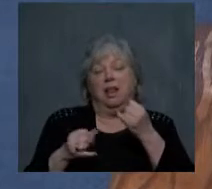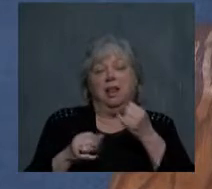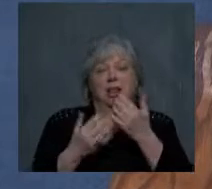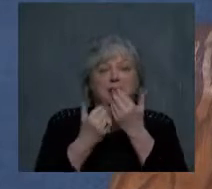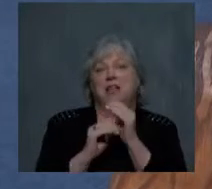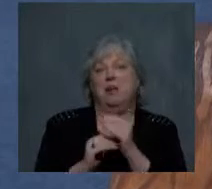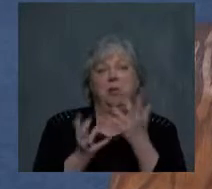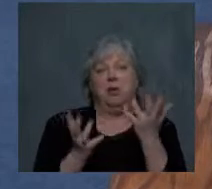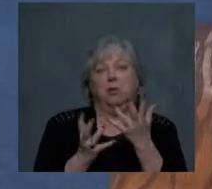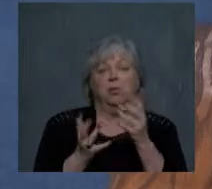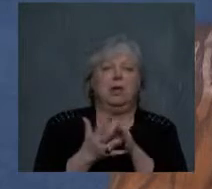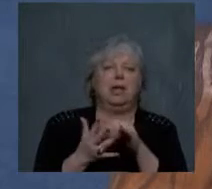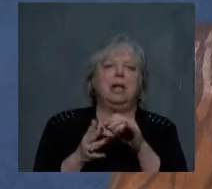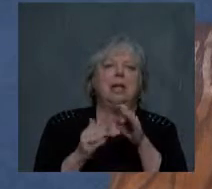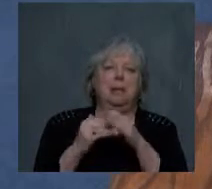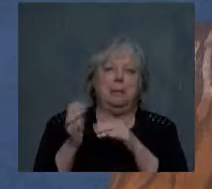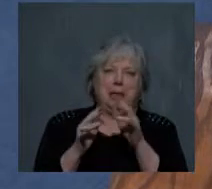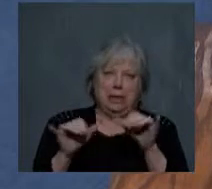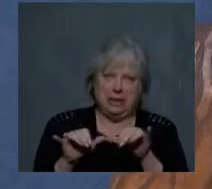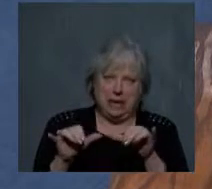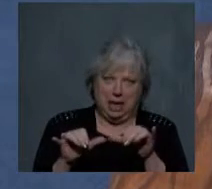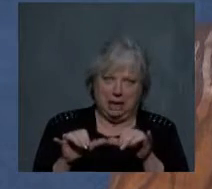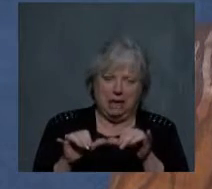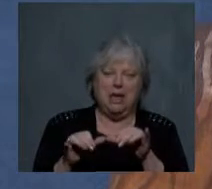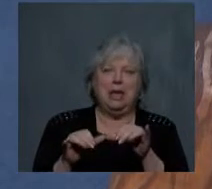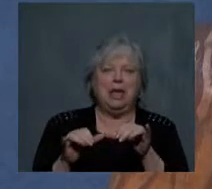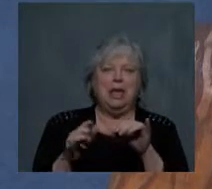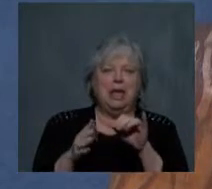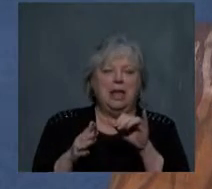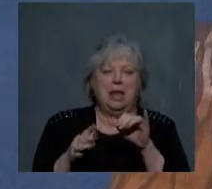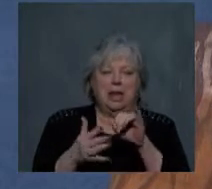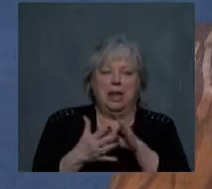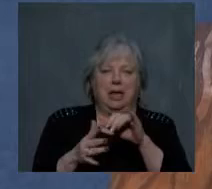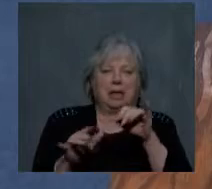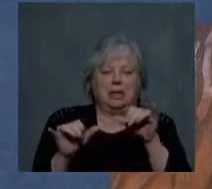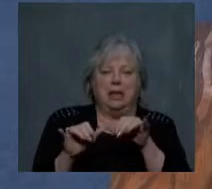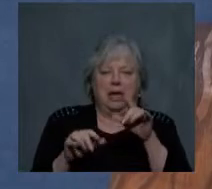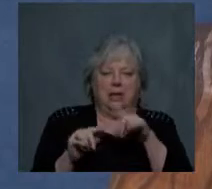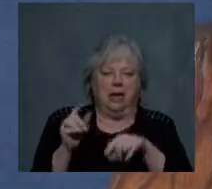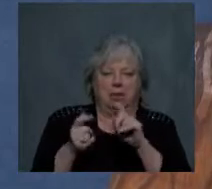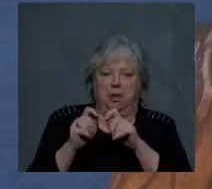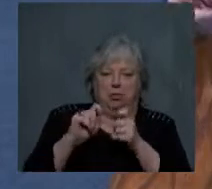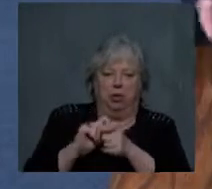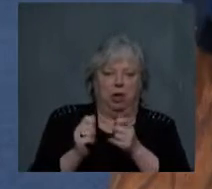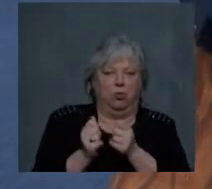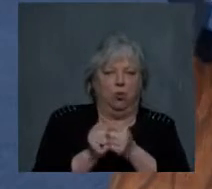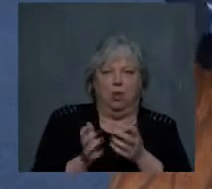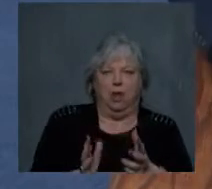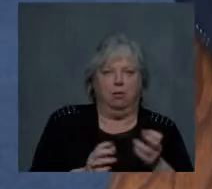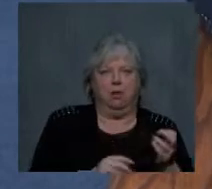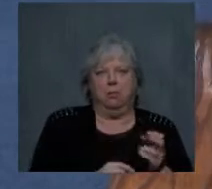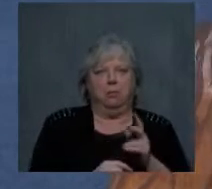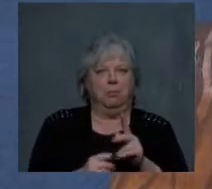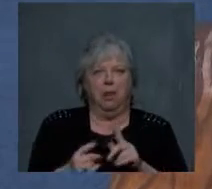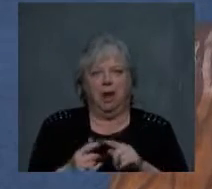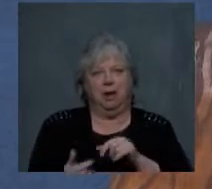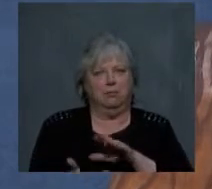its size. And that size cannot be changed without coming back to you.